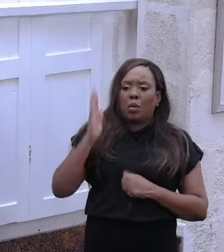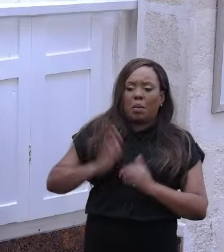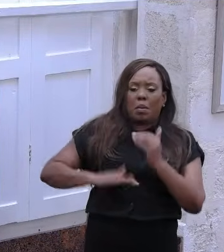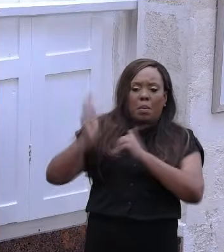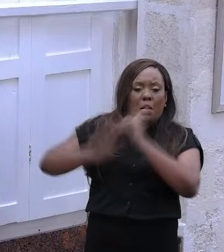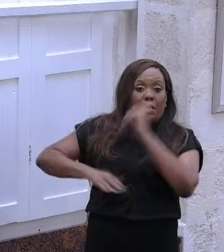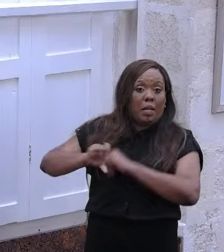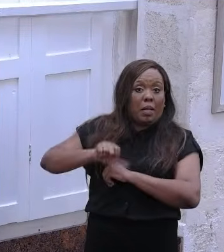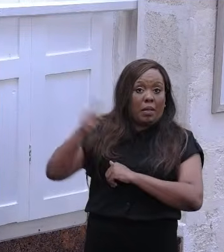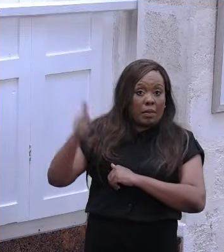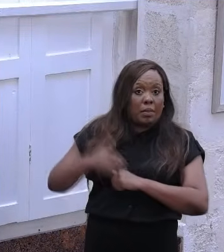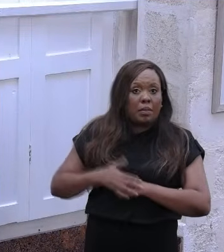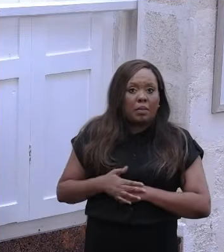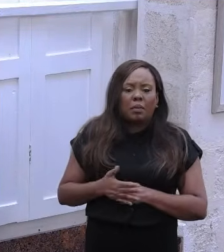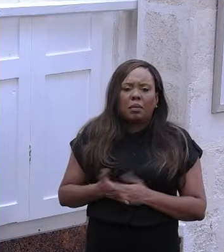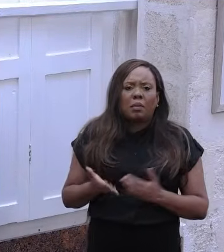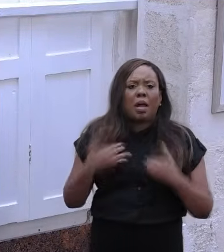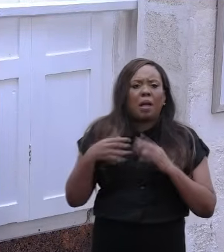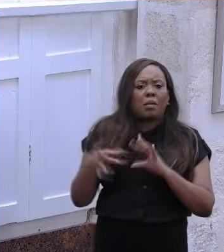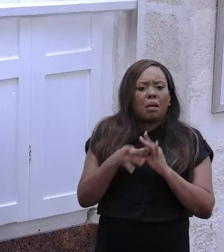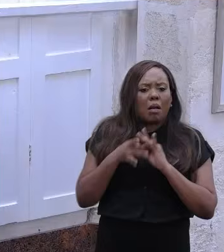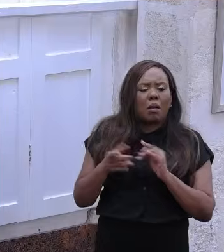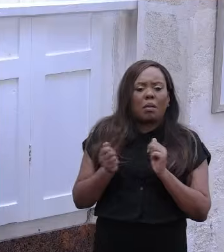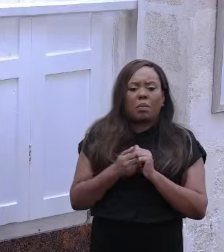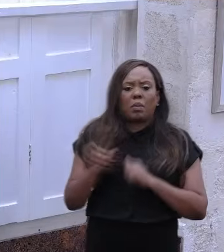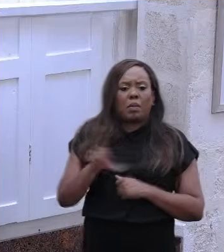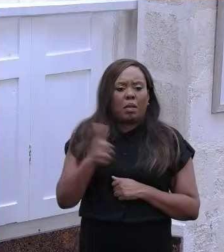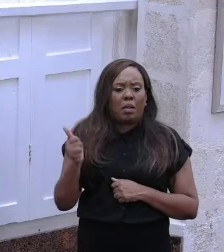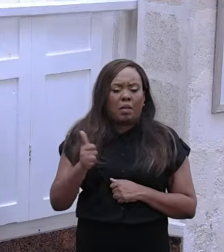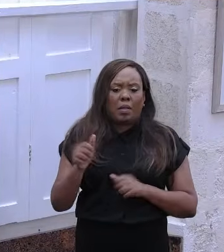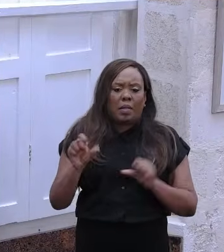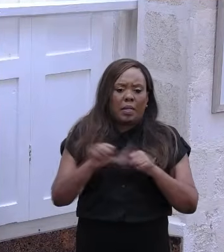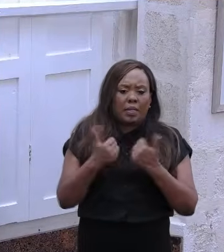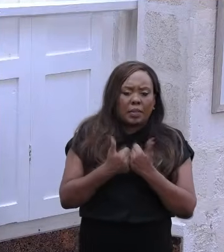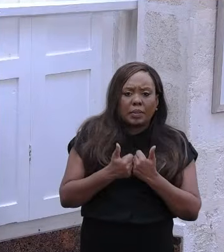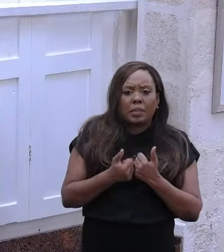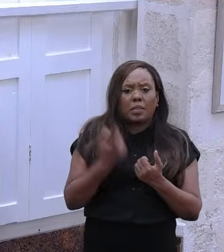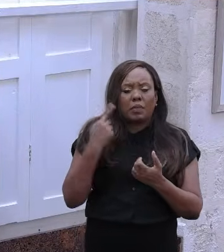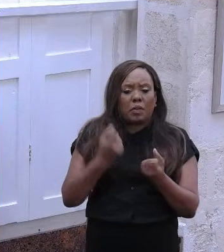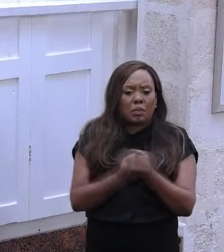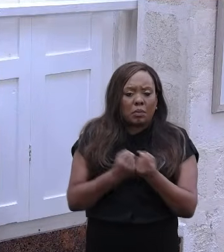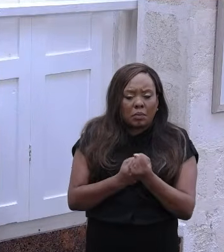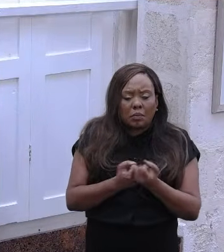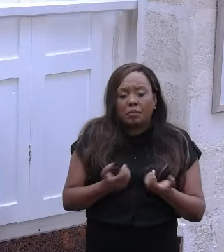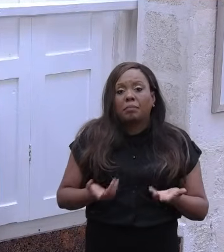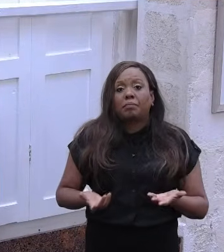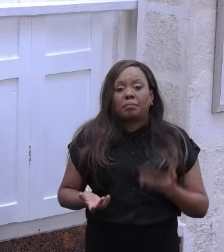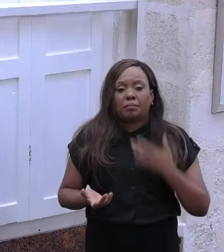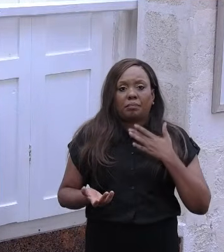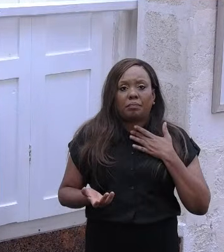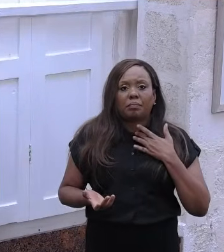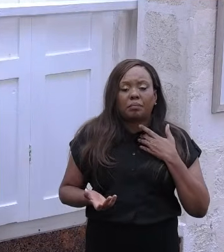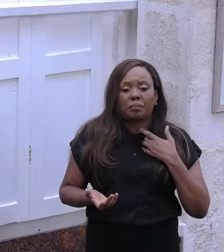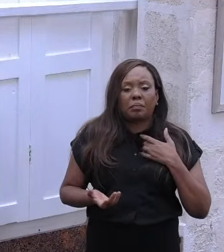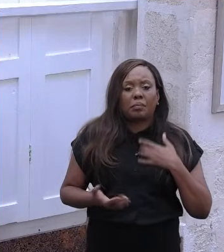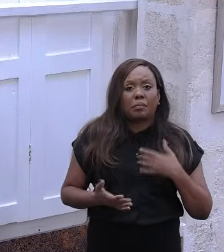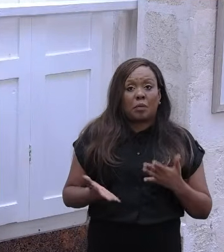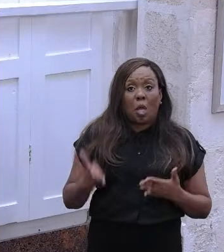other entities over the years to augment water systems here in this country. So these are things that, yes, on the